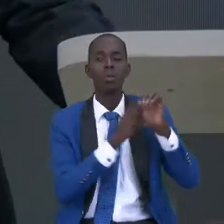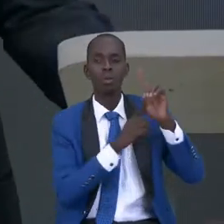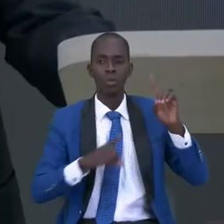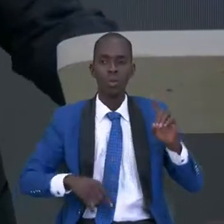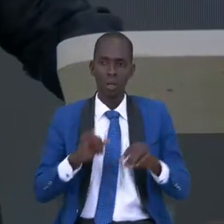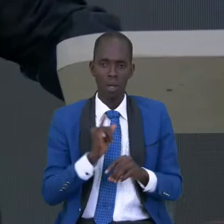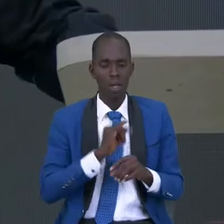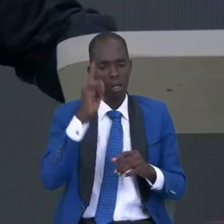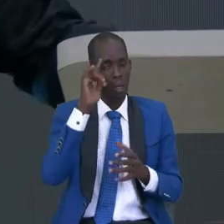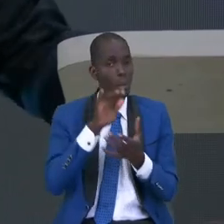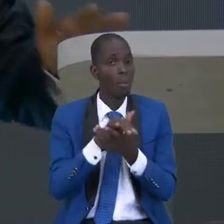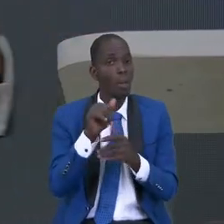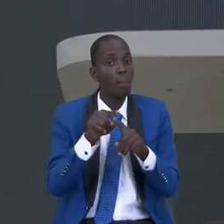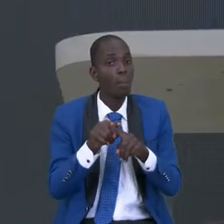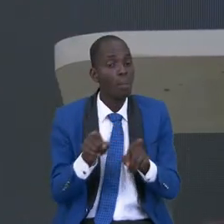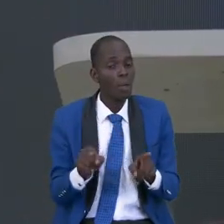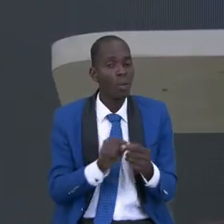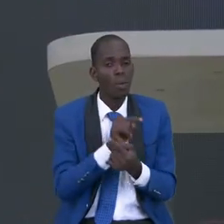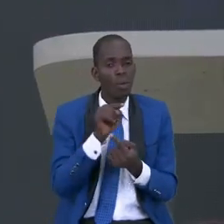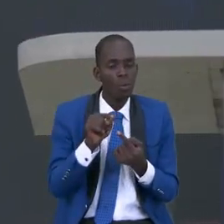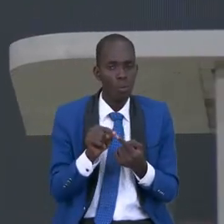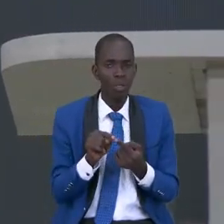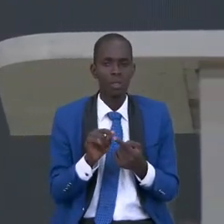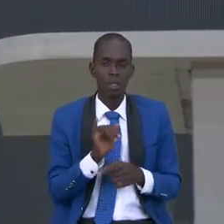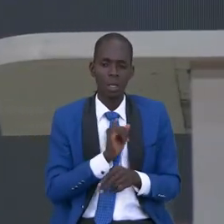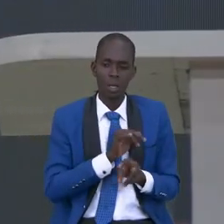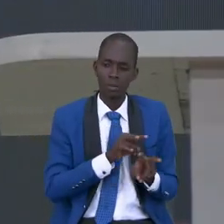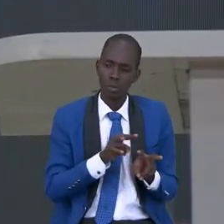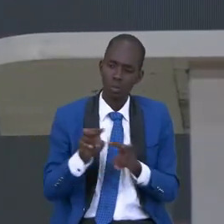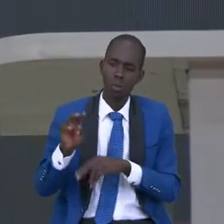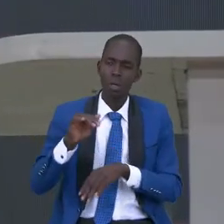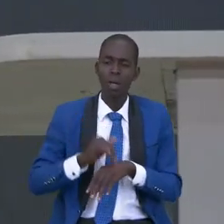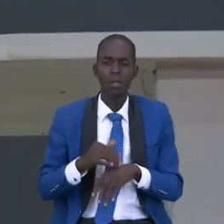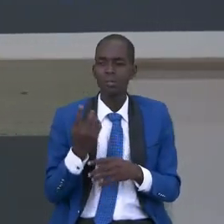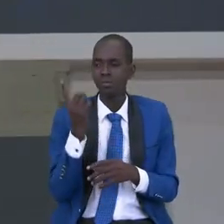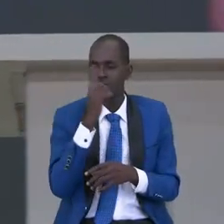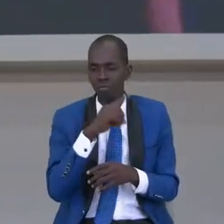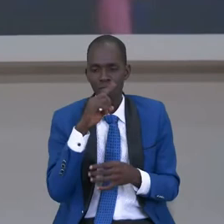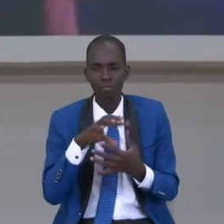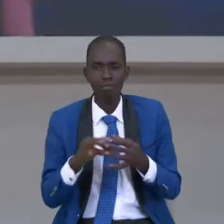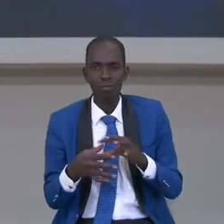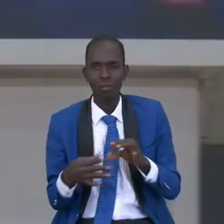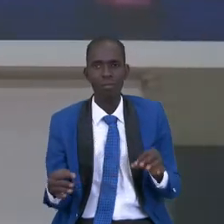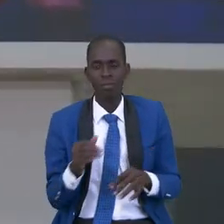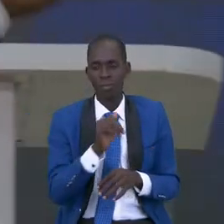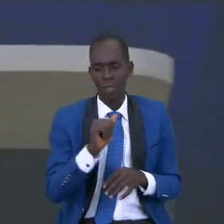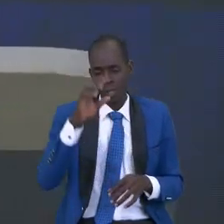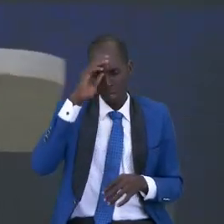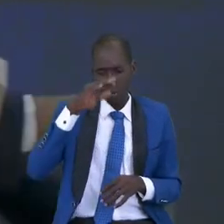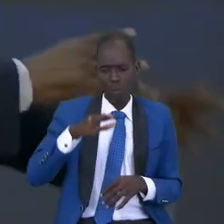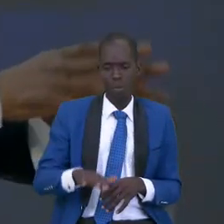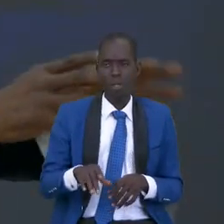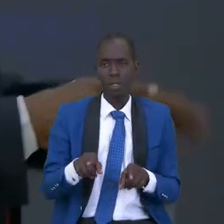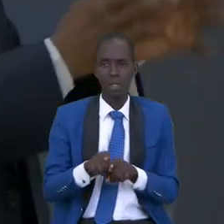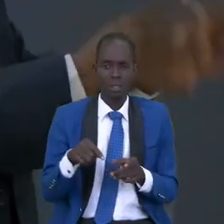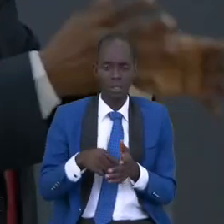believe. But when I look at superstition, a boy like this, a problem